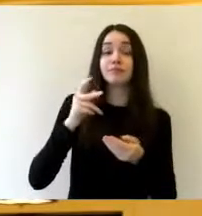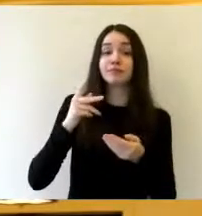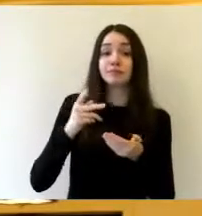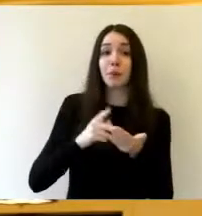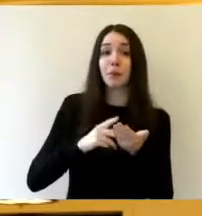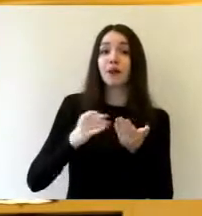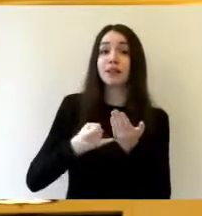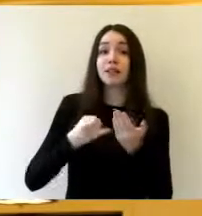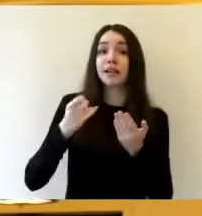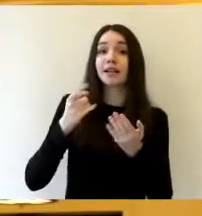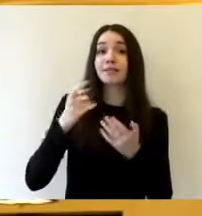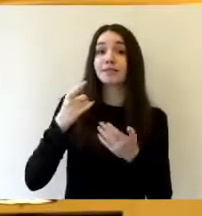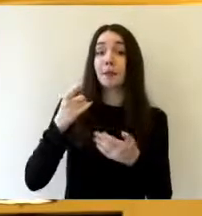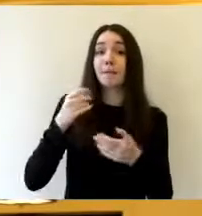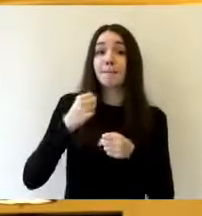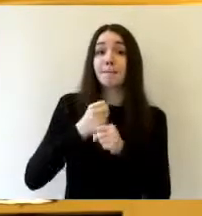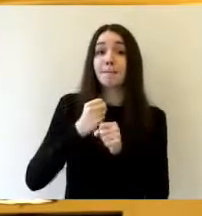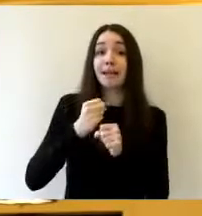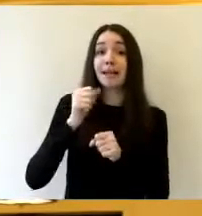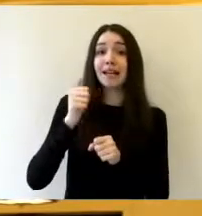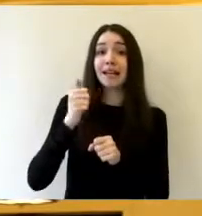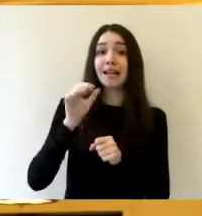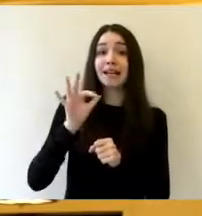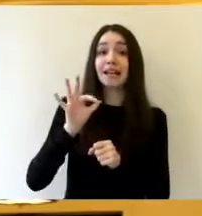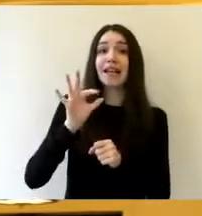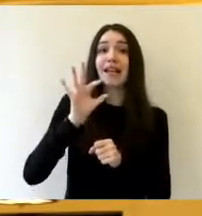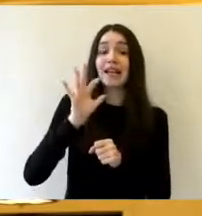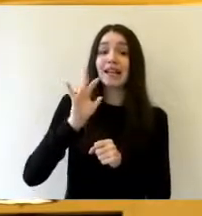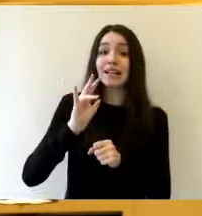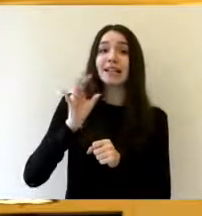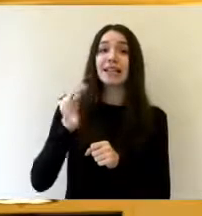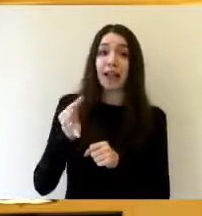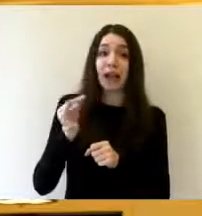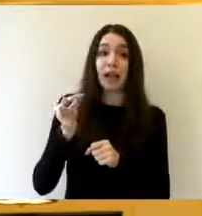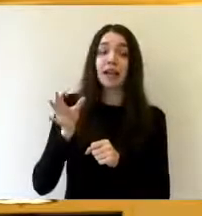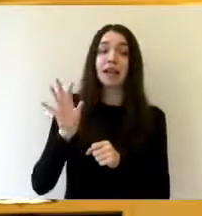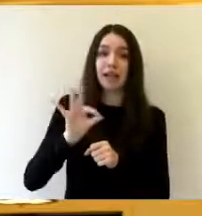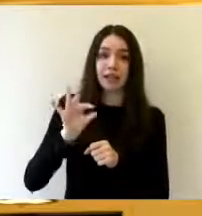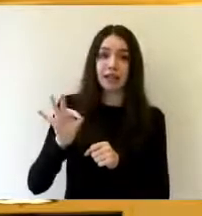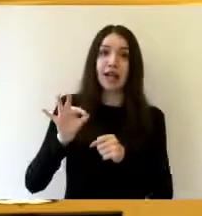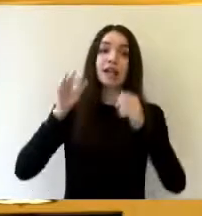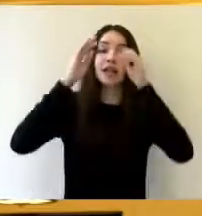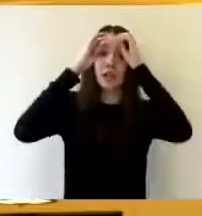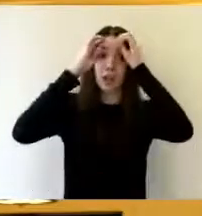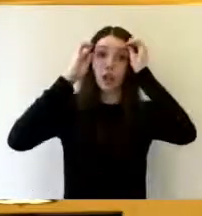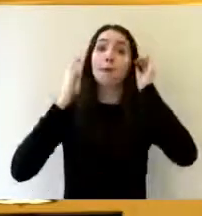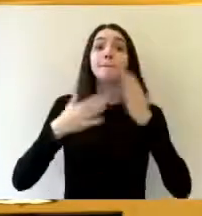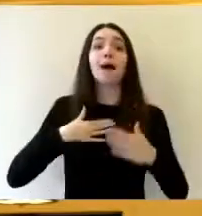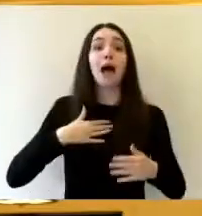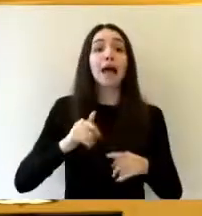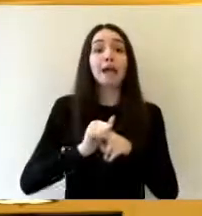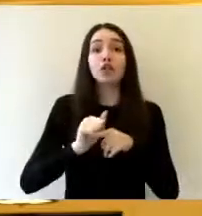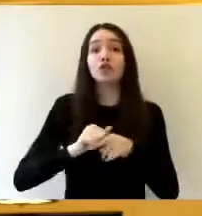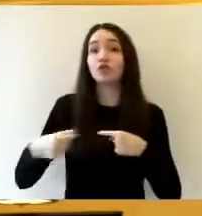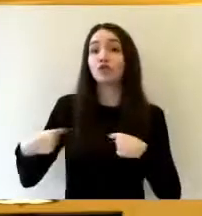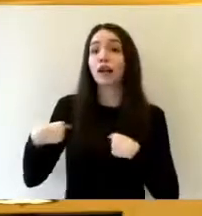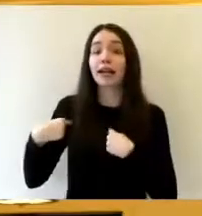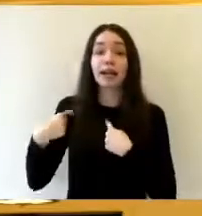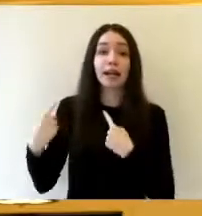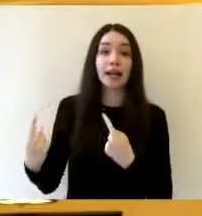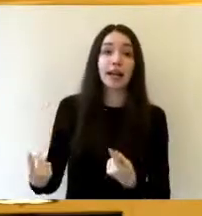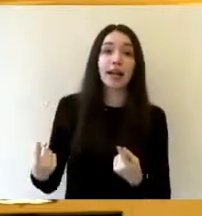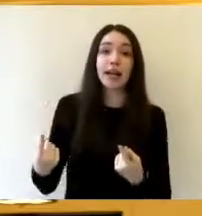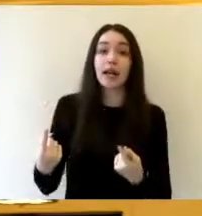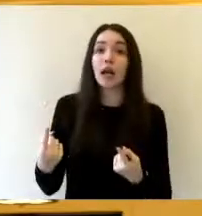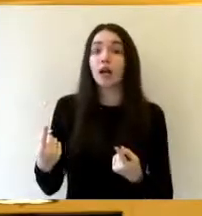school in 1999, so the entirety of my professional practice, training, up to this moment was contained from the inception to the